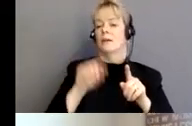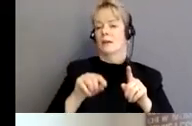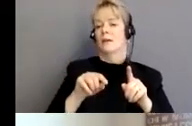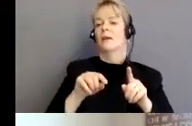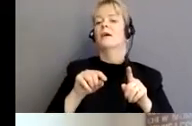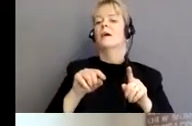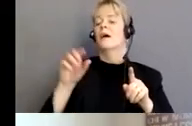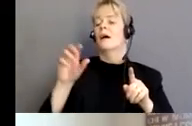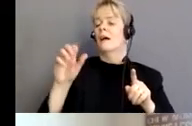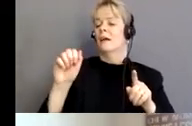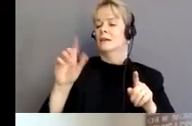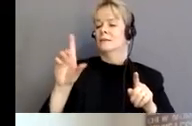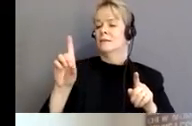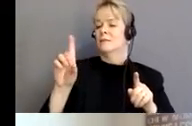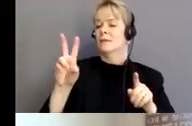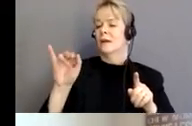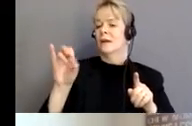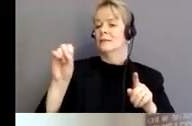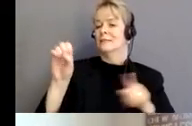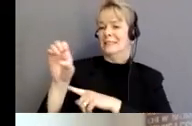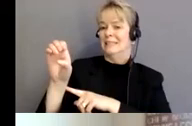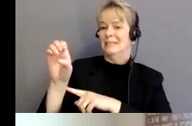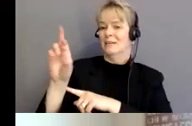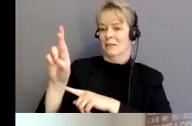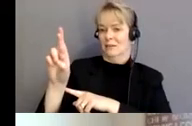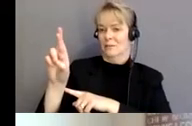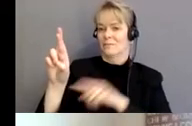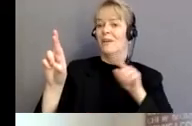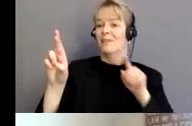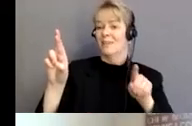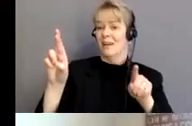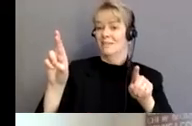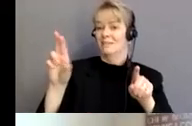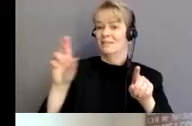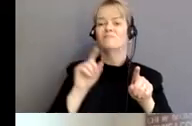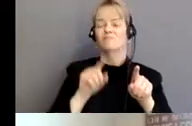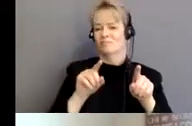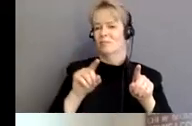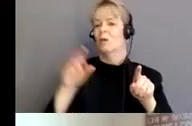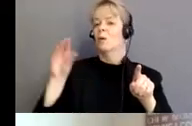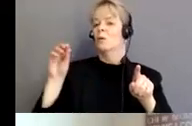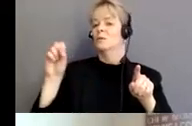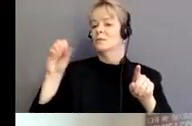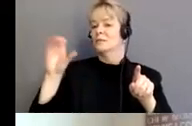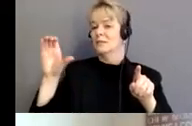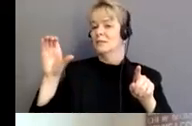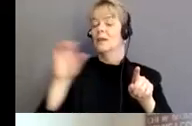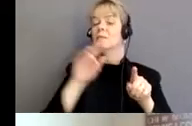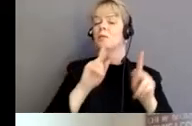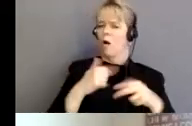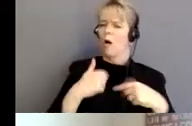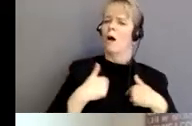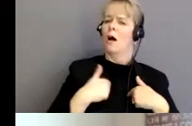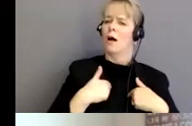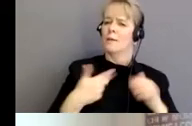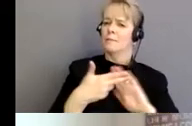ADVISER. So, right now there are people out there being spelled using the title advisor, and one is